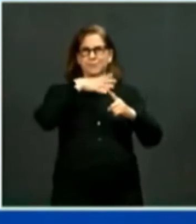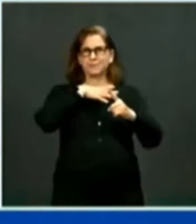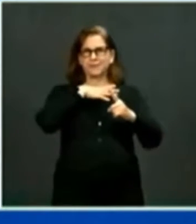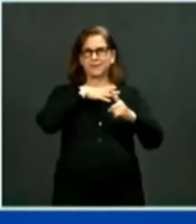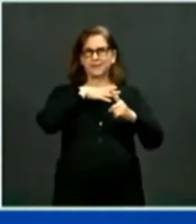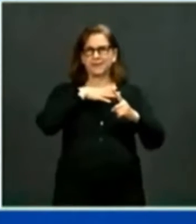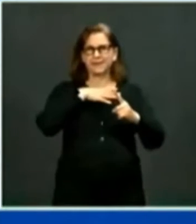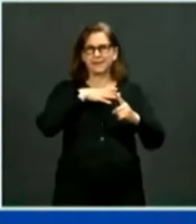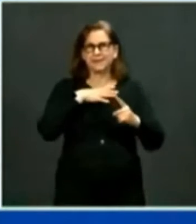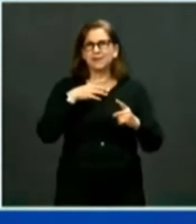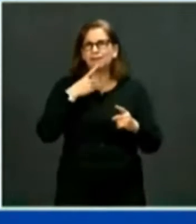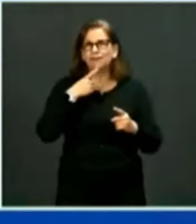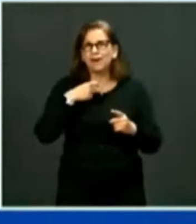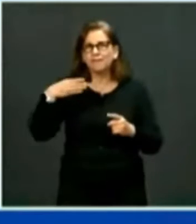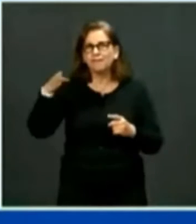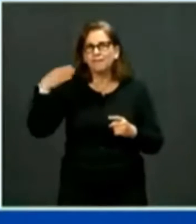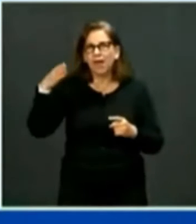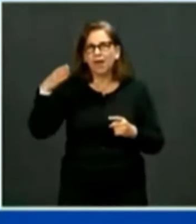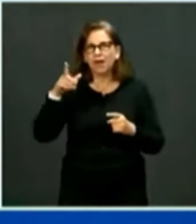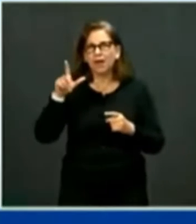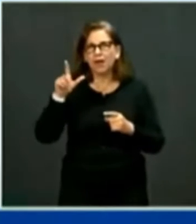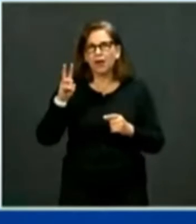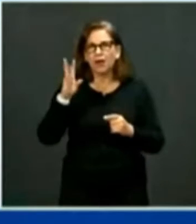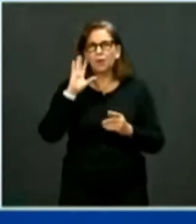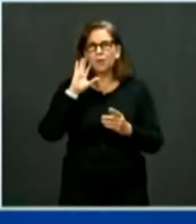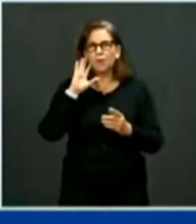can act out their violent plans.